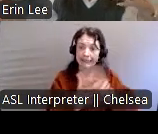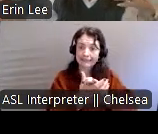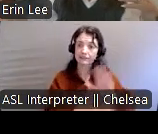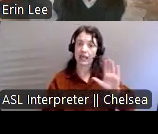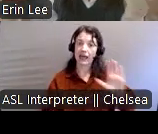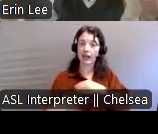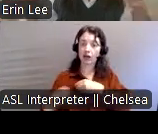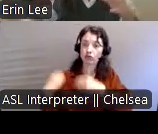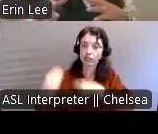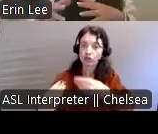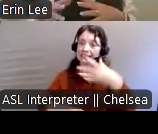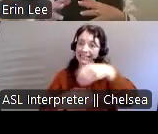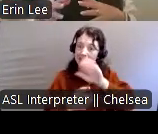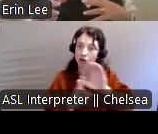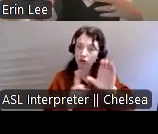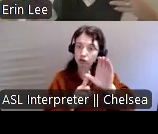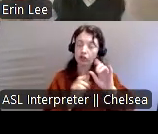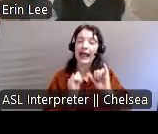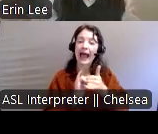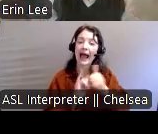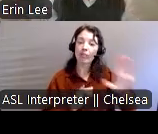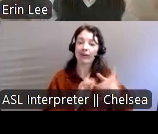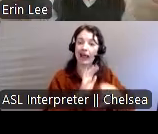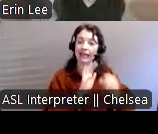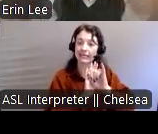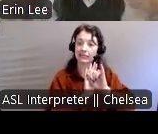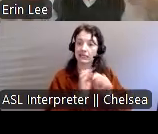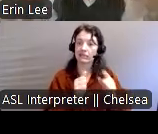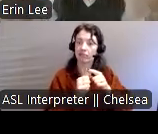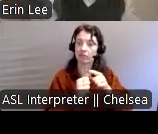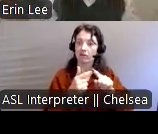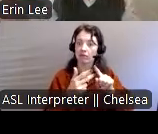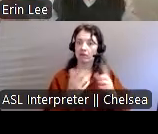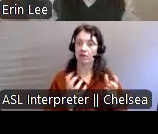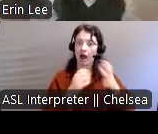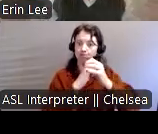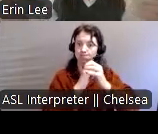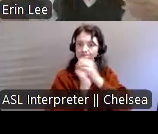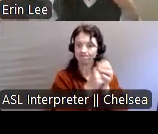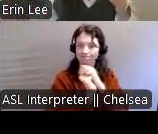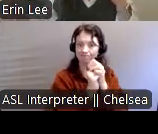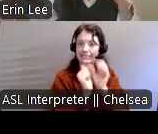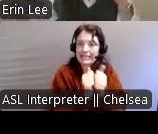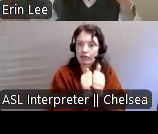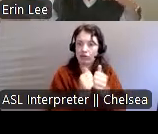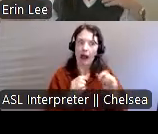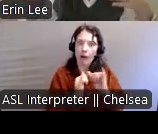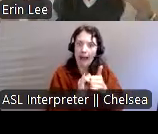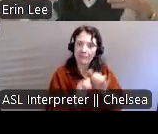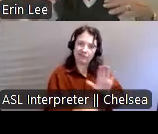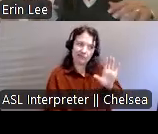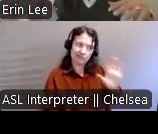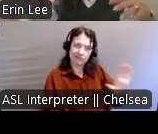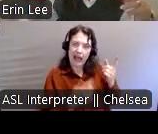cultural context and the intersections that happen in people's lives. And we need to think about how we use